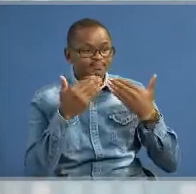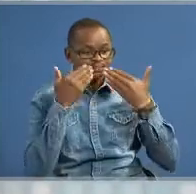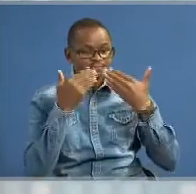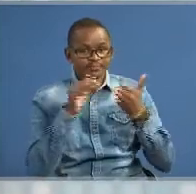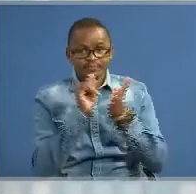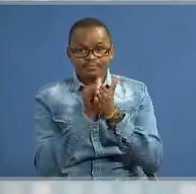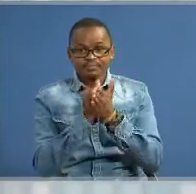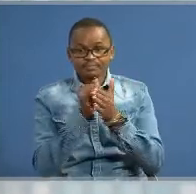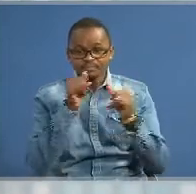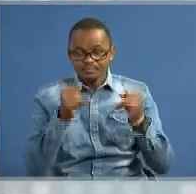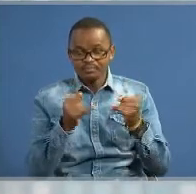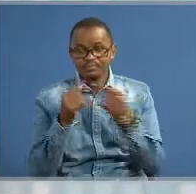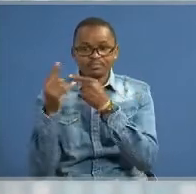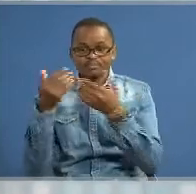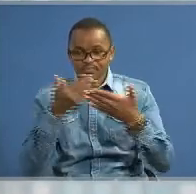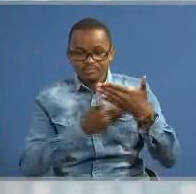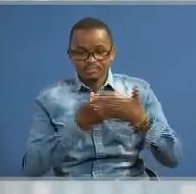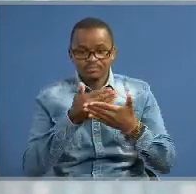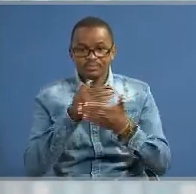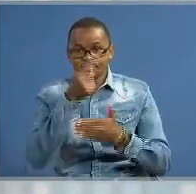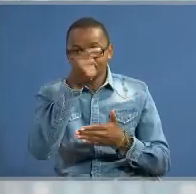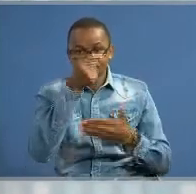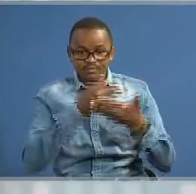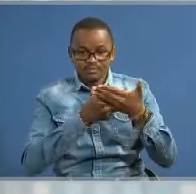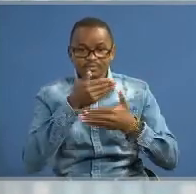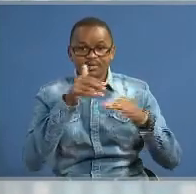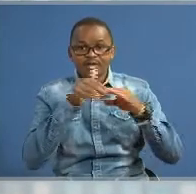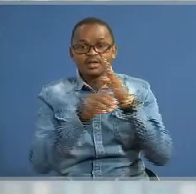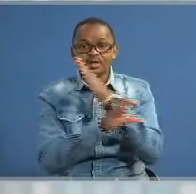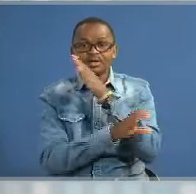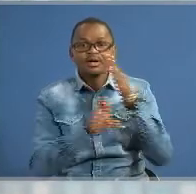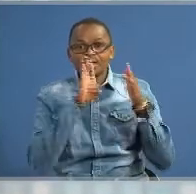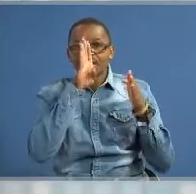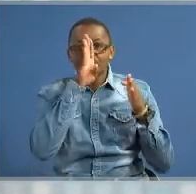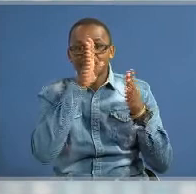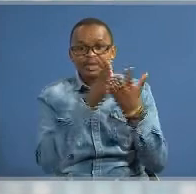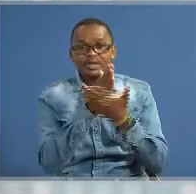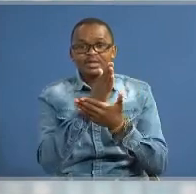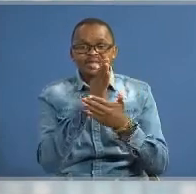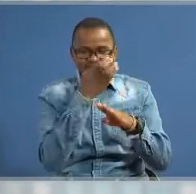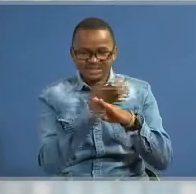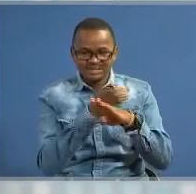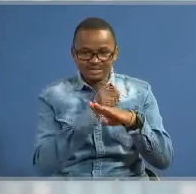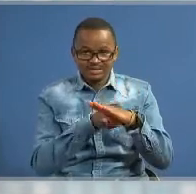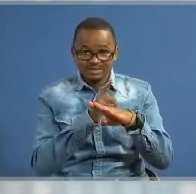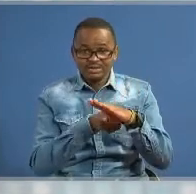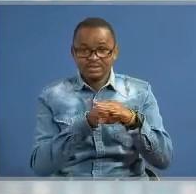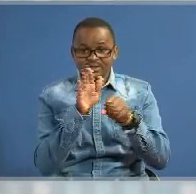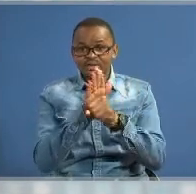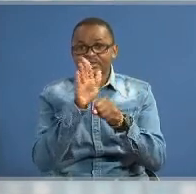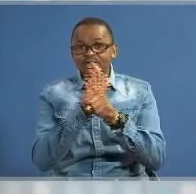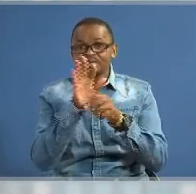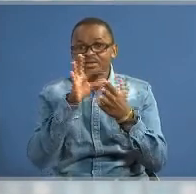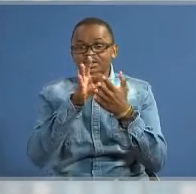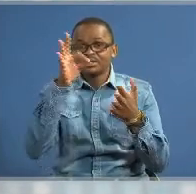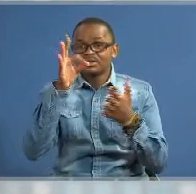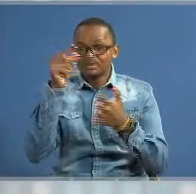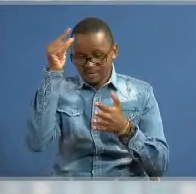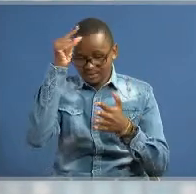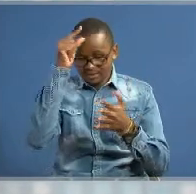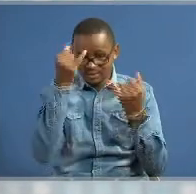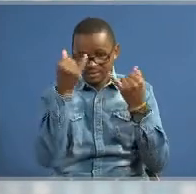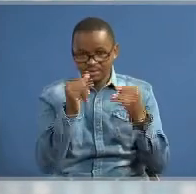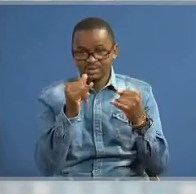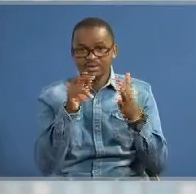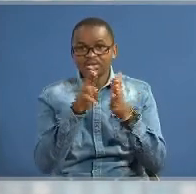Mutabazi for that report. Now moving on to business, small businesses in this country have gone through tough times, and as much as glorious if the government's